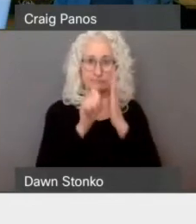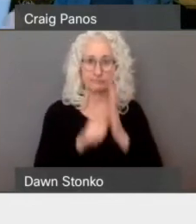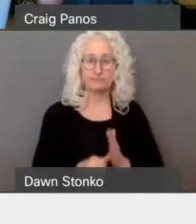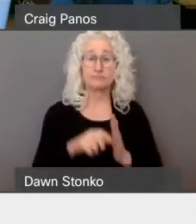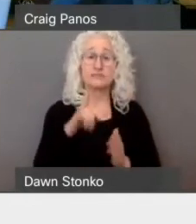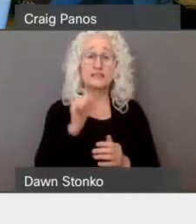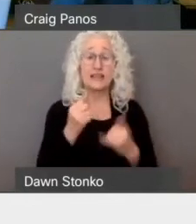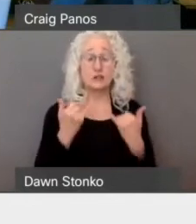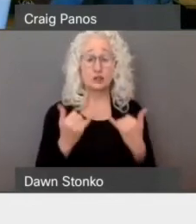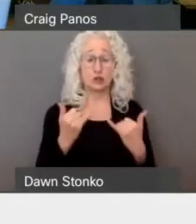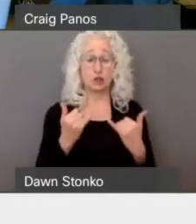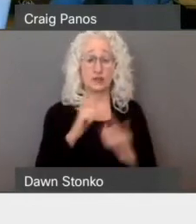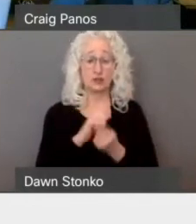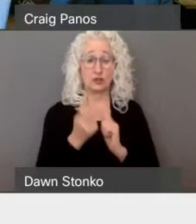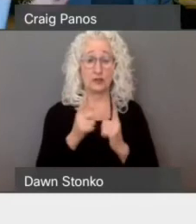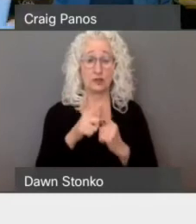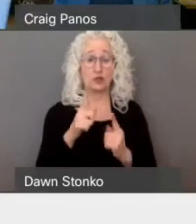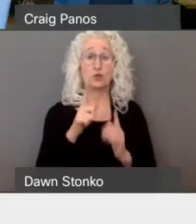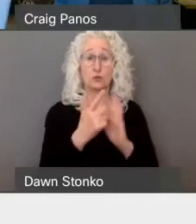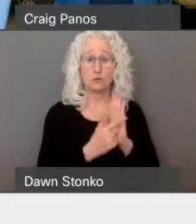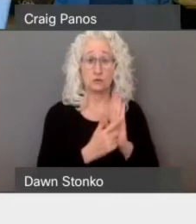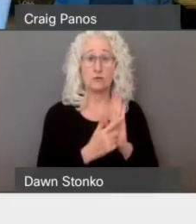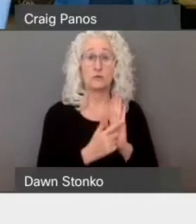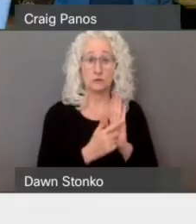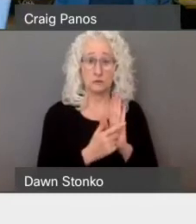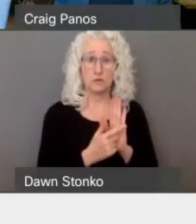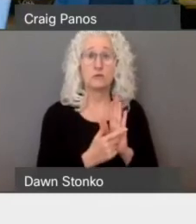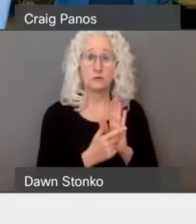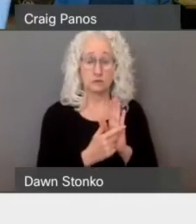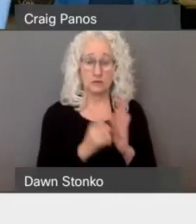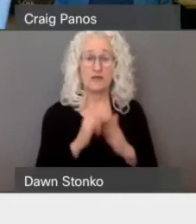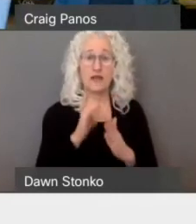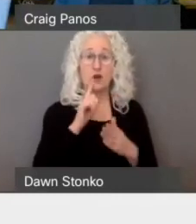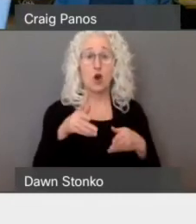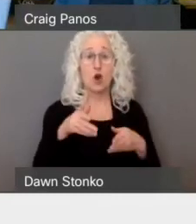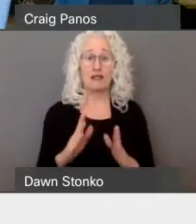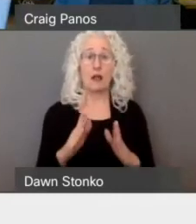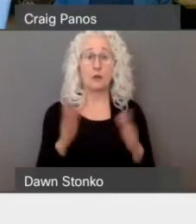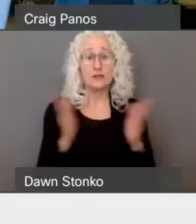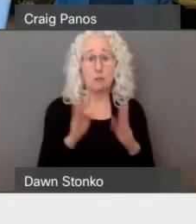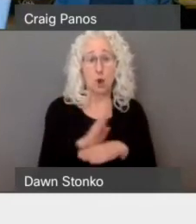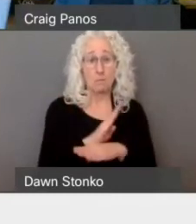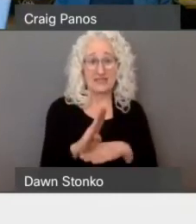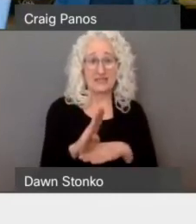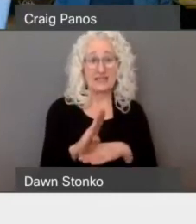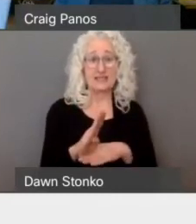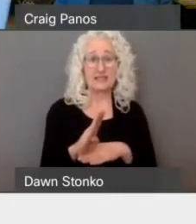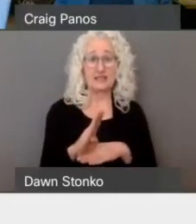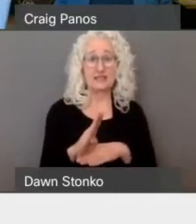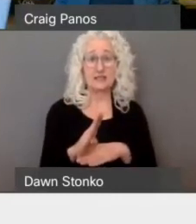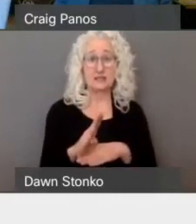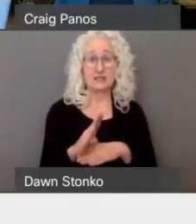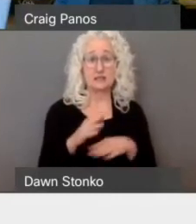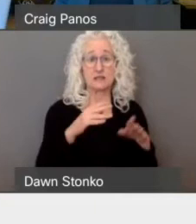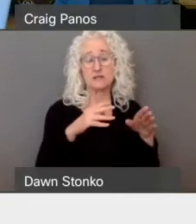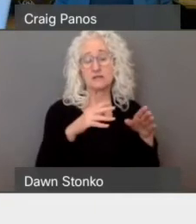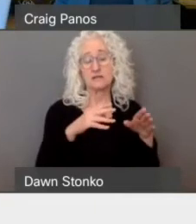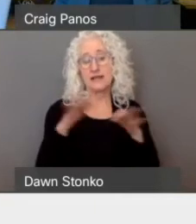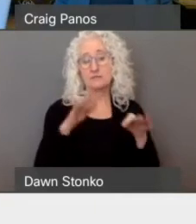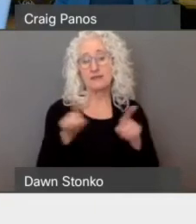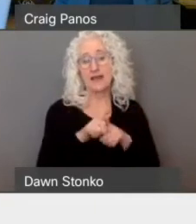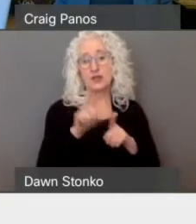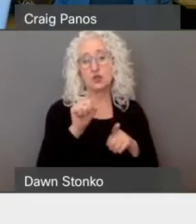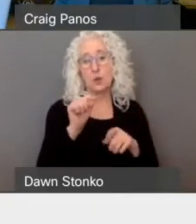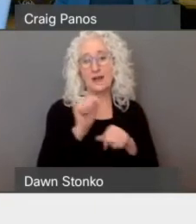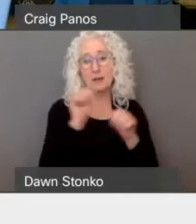changes to the legislation, which are allowing small businesses defined as 20 employees or